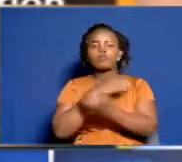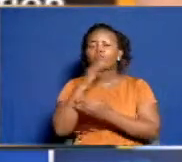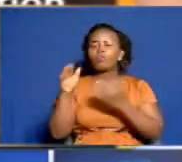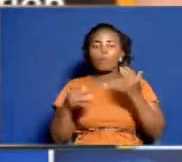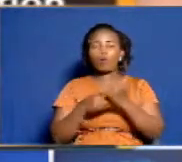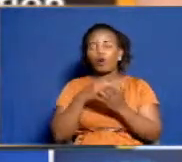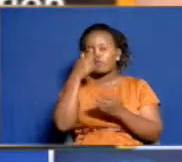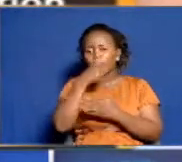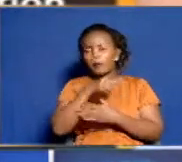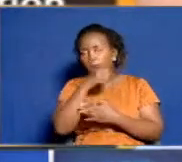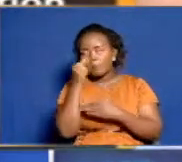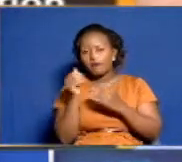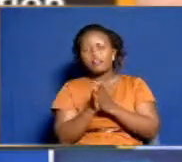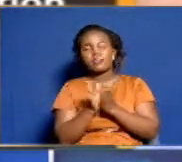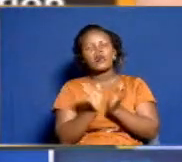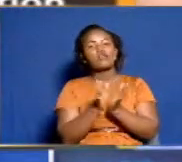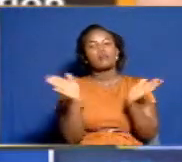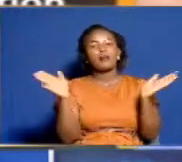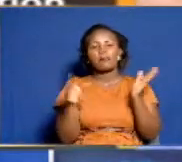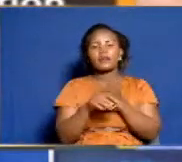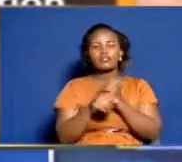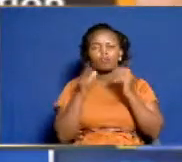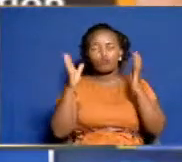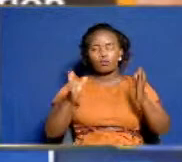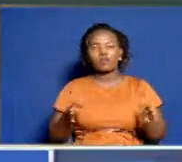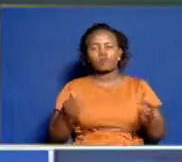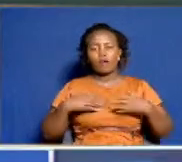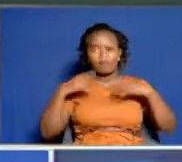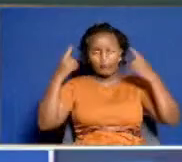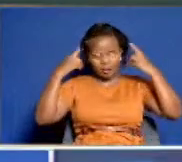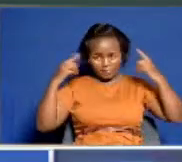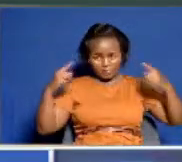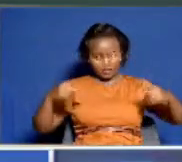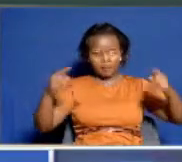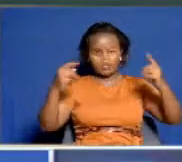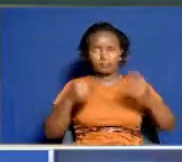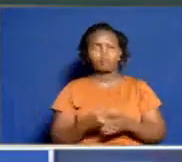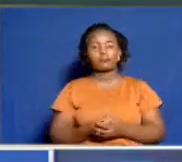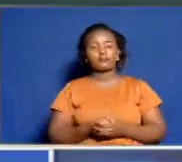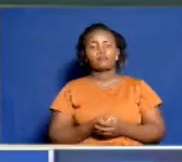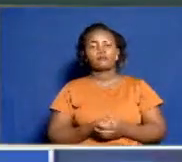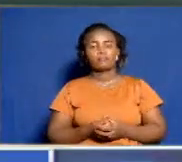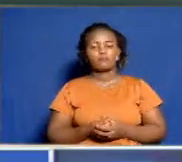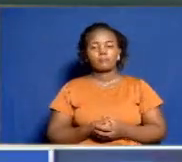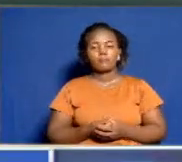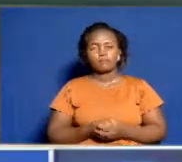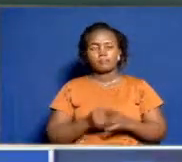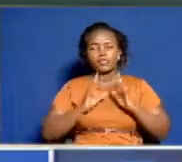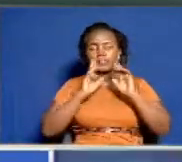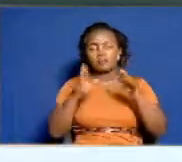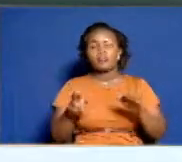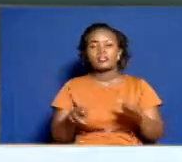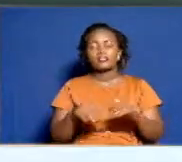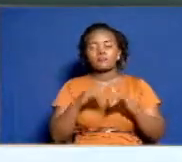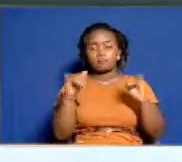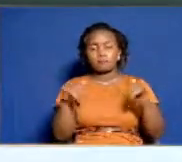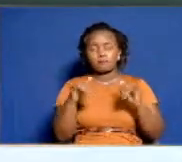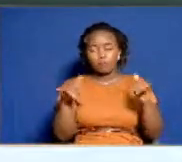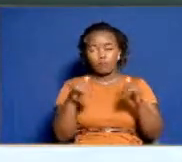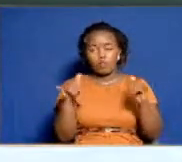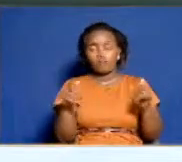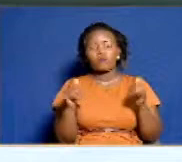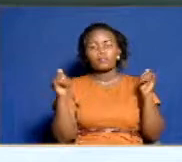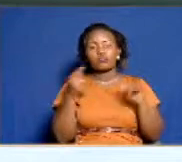the policy implementation to be a success. Reporting for Channel One News from Kenya Institute of